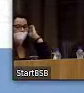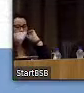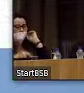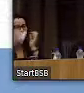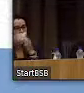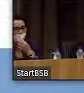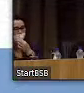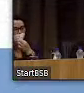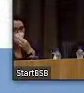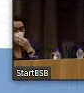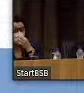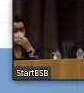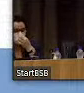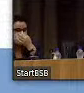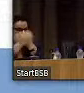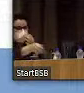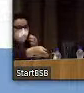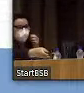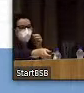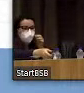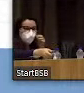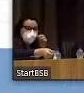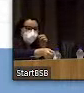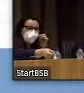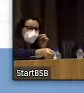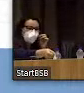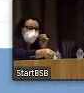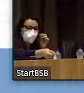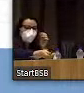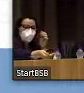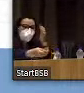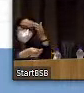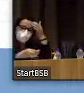the Elderly. I leave here our contact.